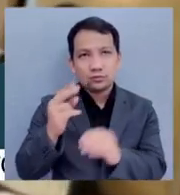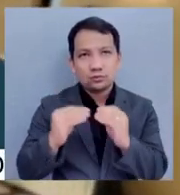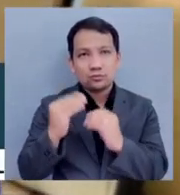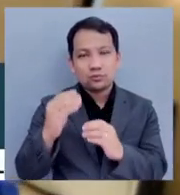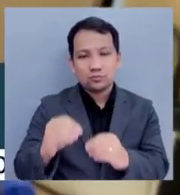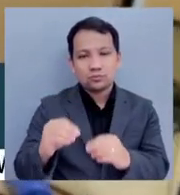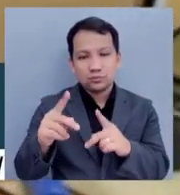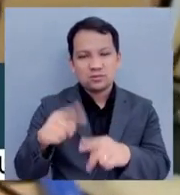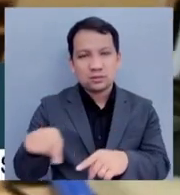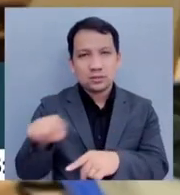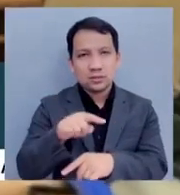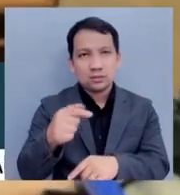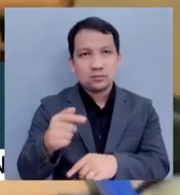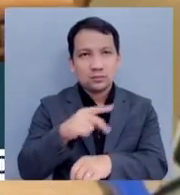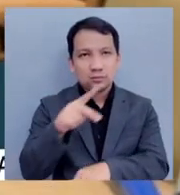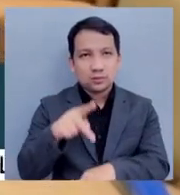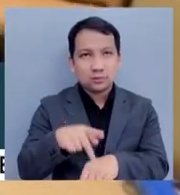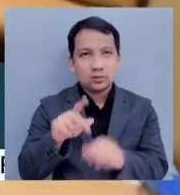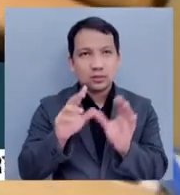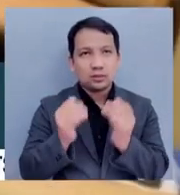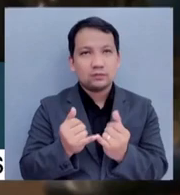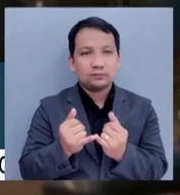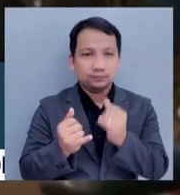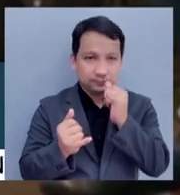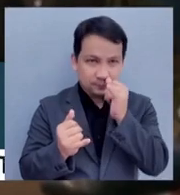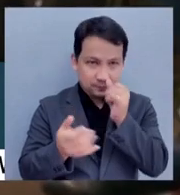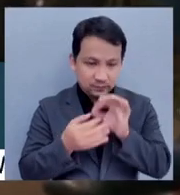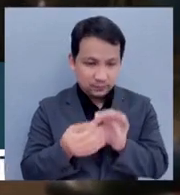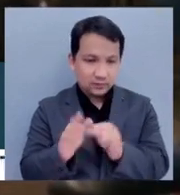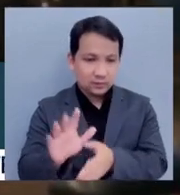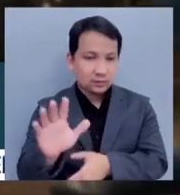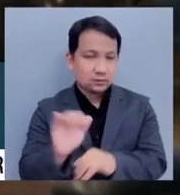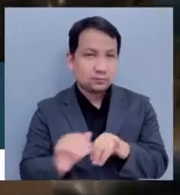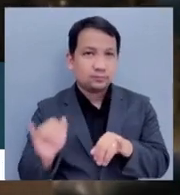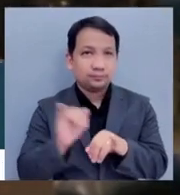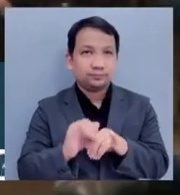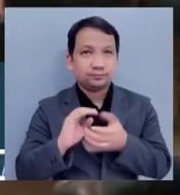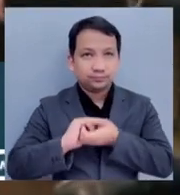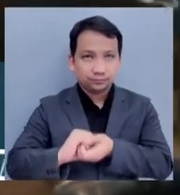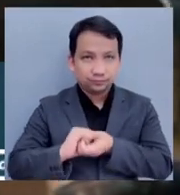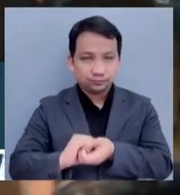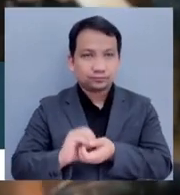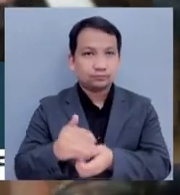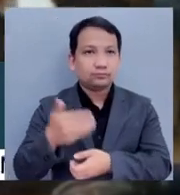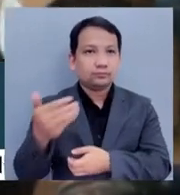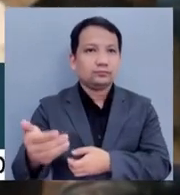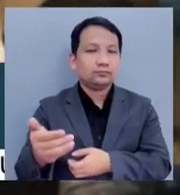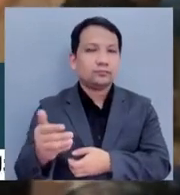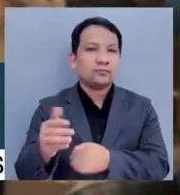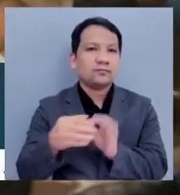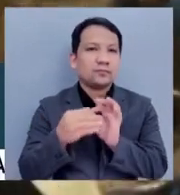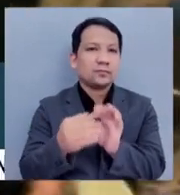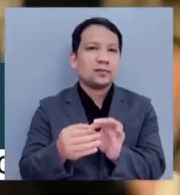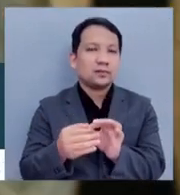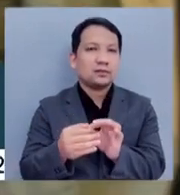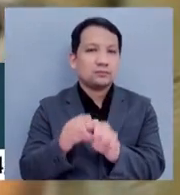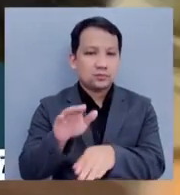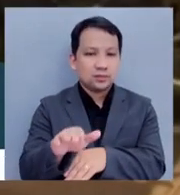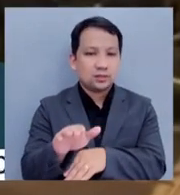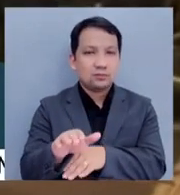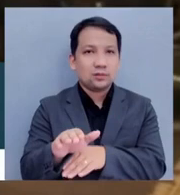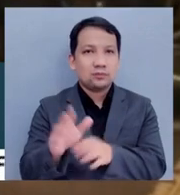opportunities from Philippine companies and for investments and partnerships, according to the IMA. The afternoon sessions